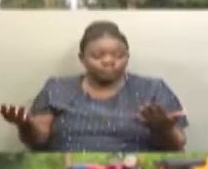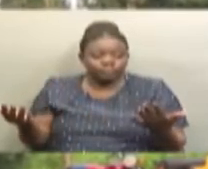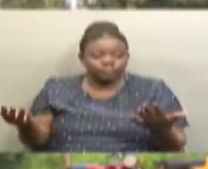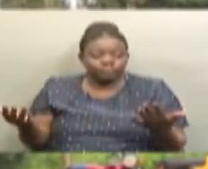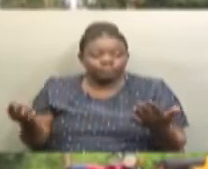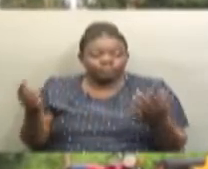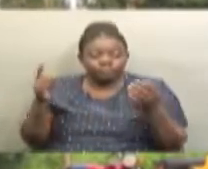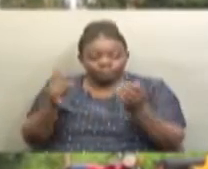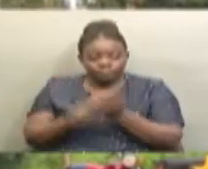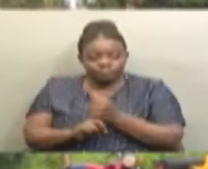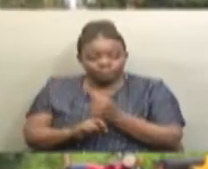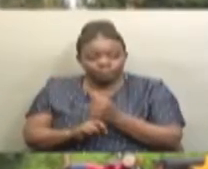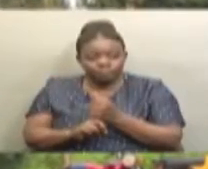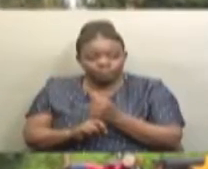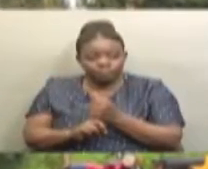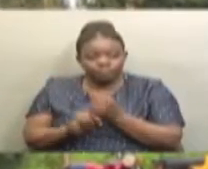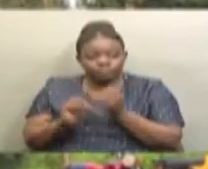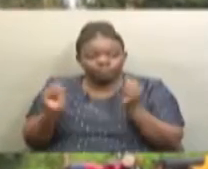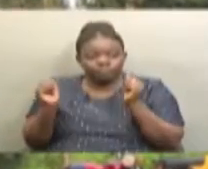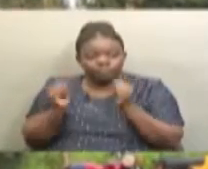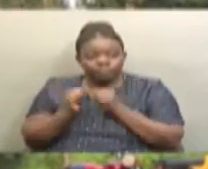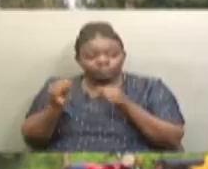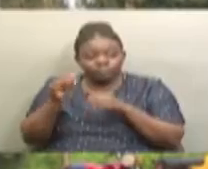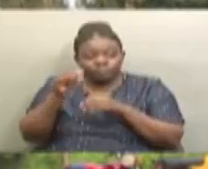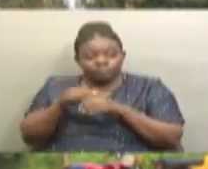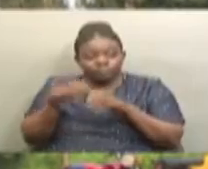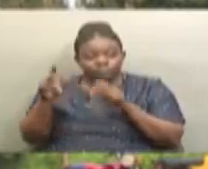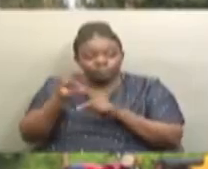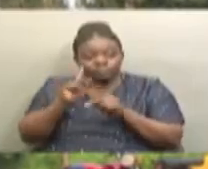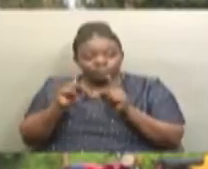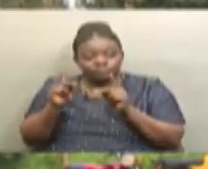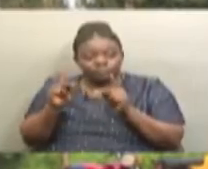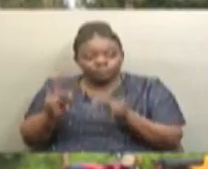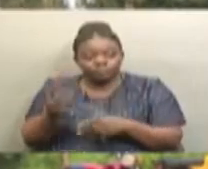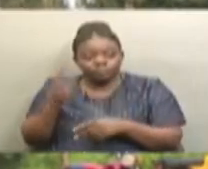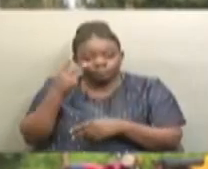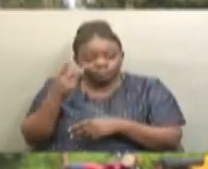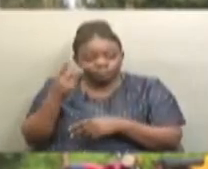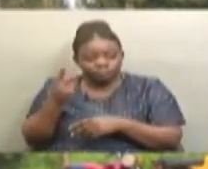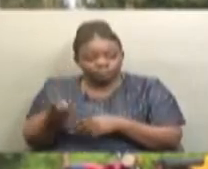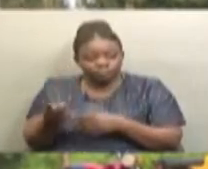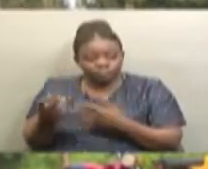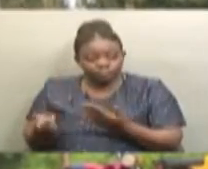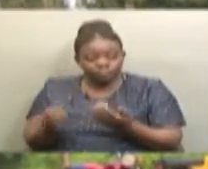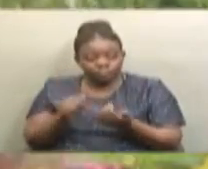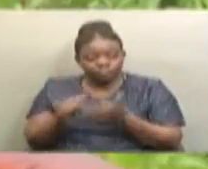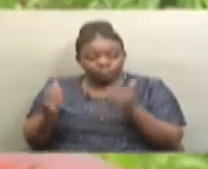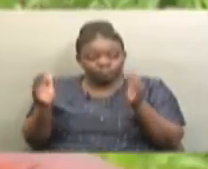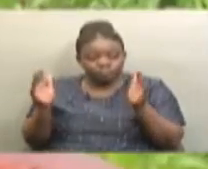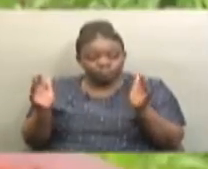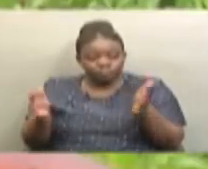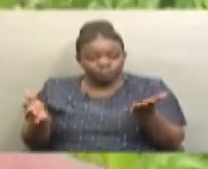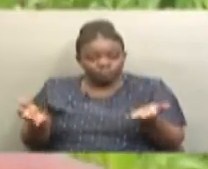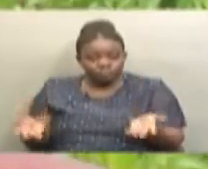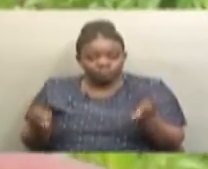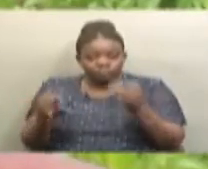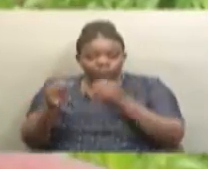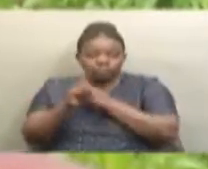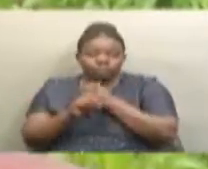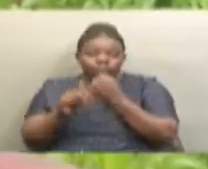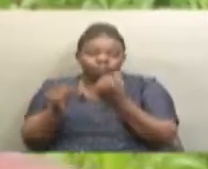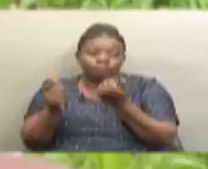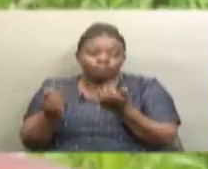bafunawo n'obulwadde obuli mu bantu olaba nga babadde basanga obuzibu bunene. Nga disitulikiti